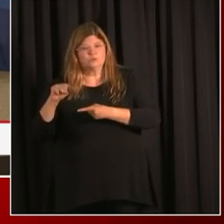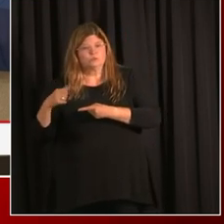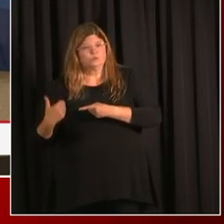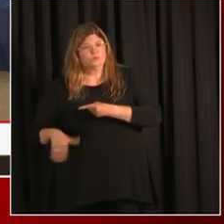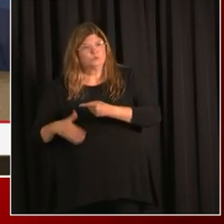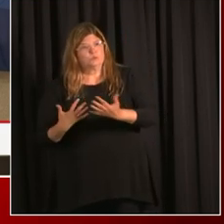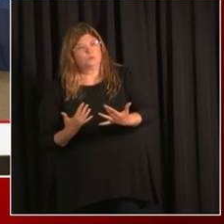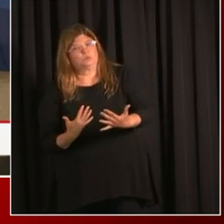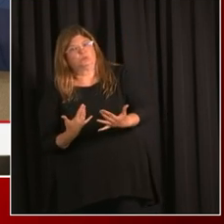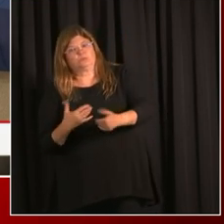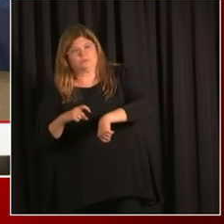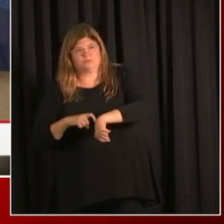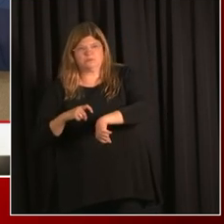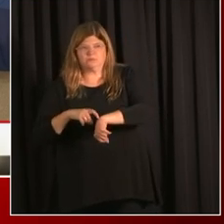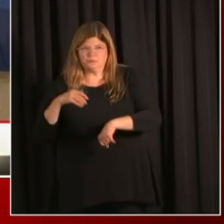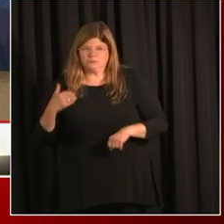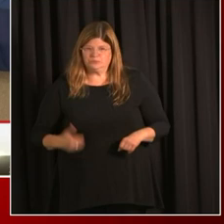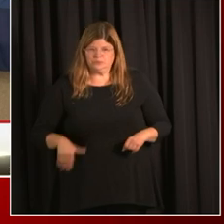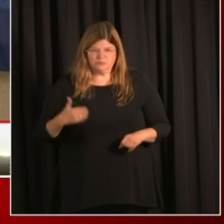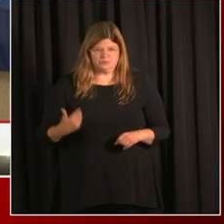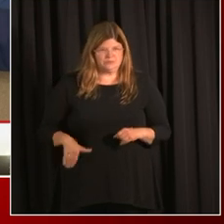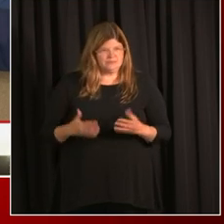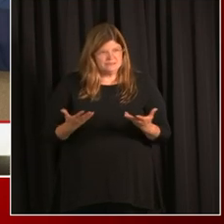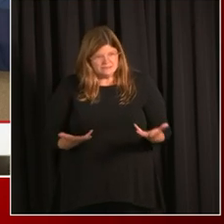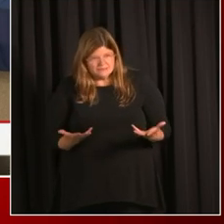your test results back.